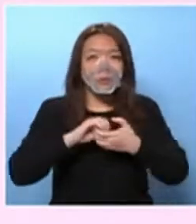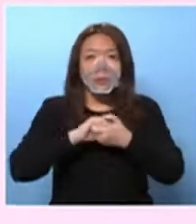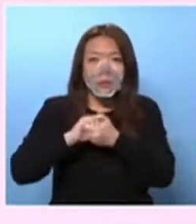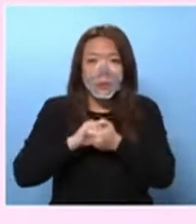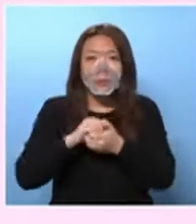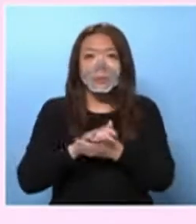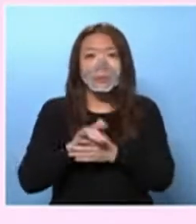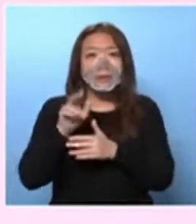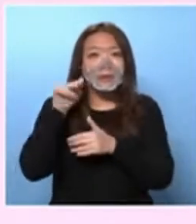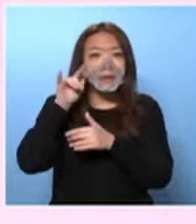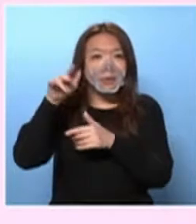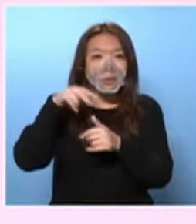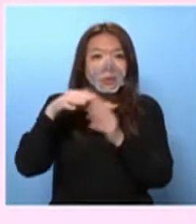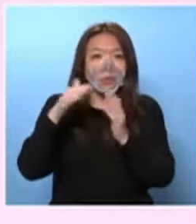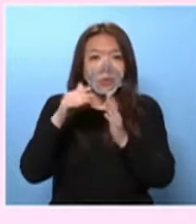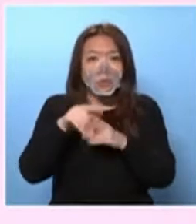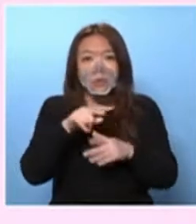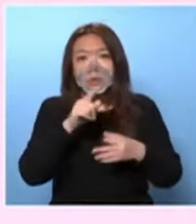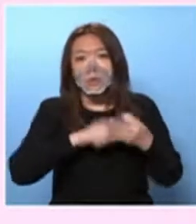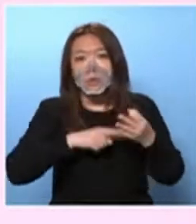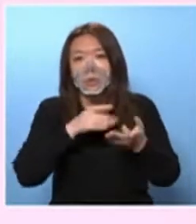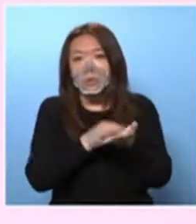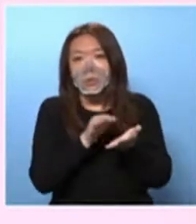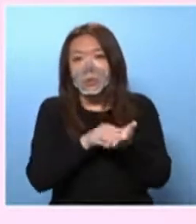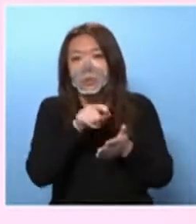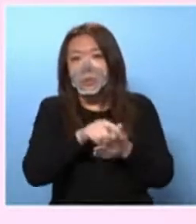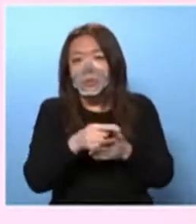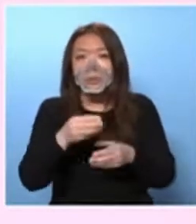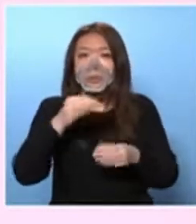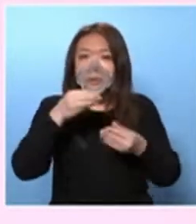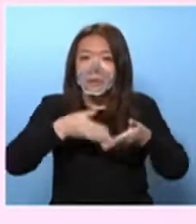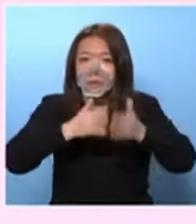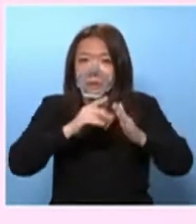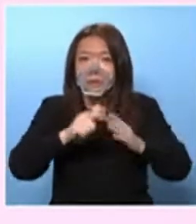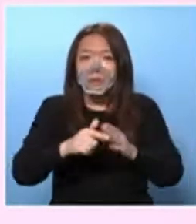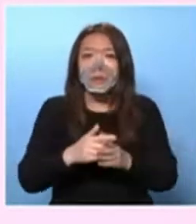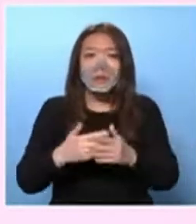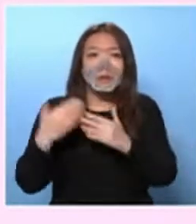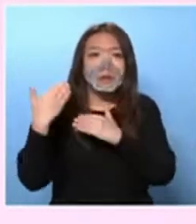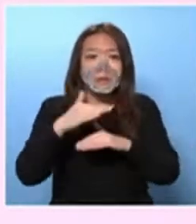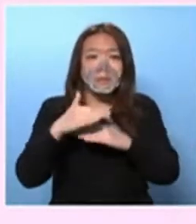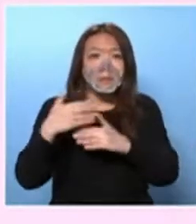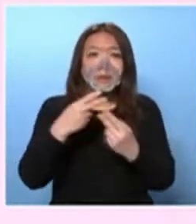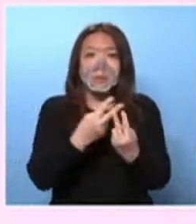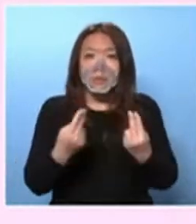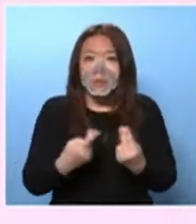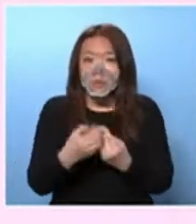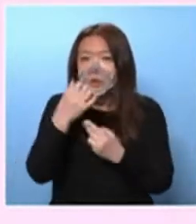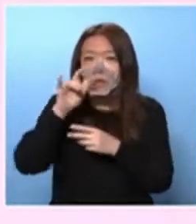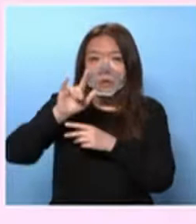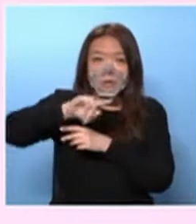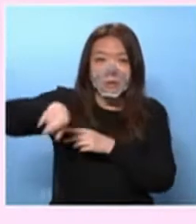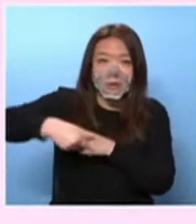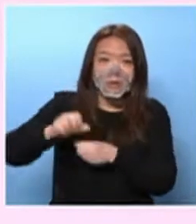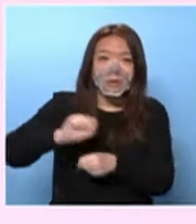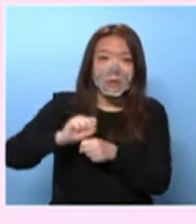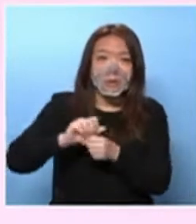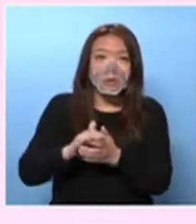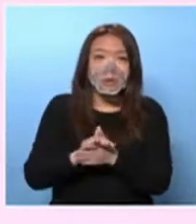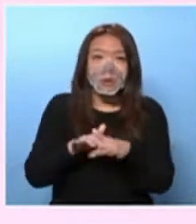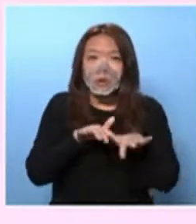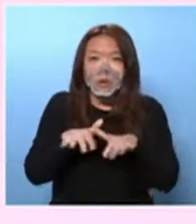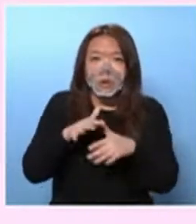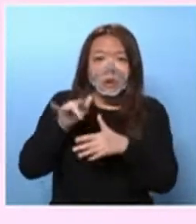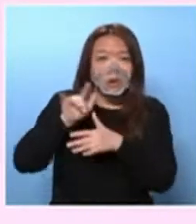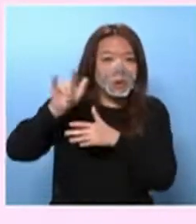GBA. The AA will set up an upstream HKIA logistics park in Dongguan and an airside